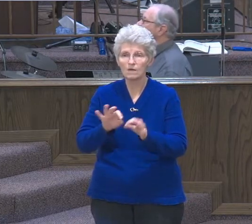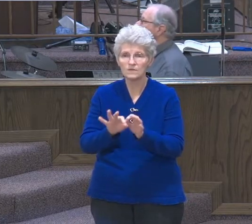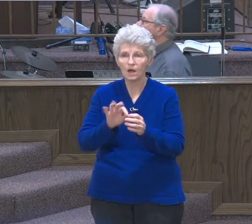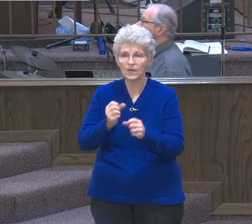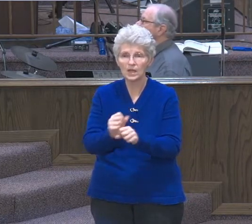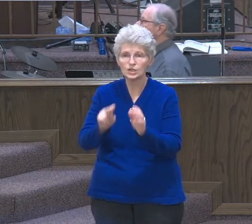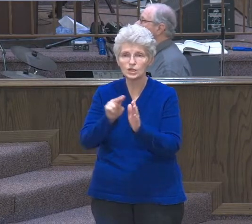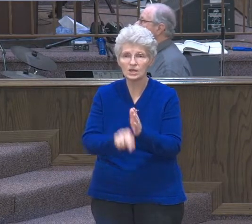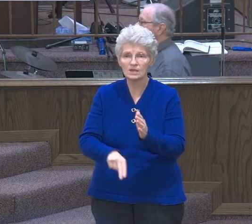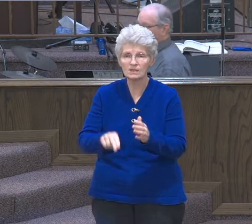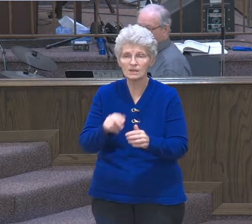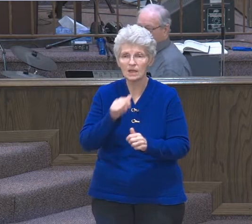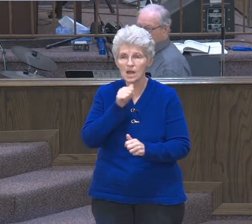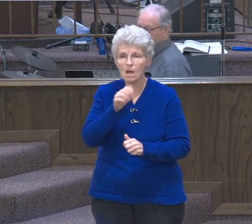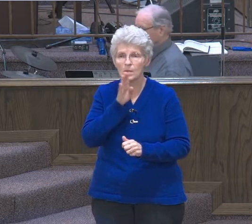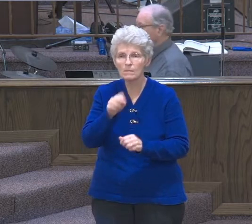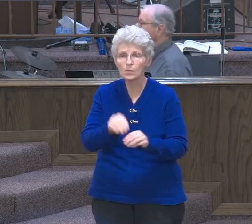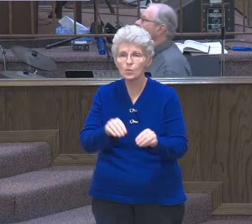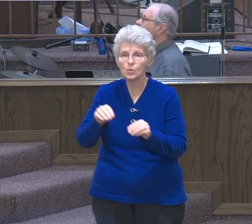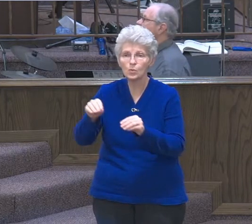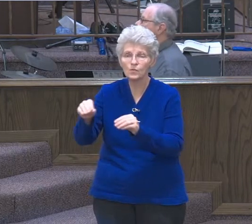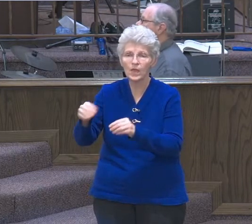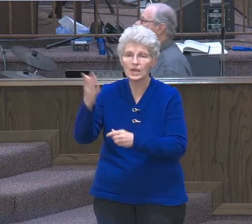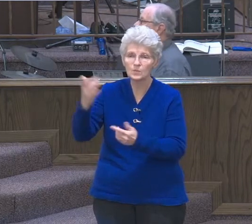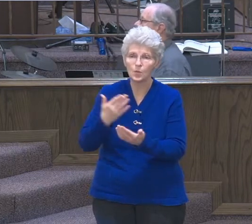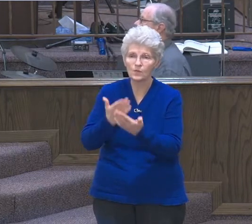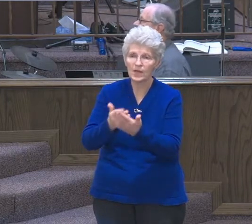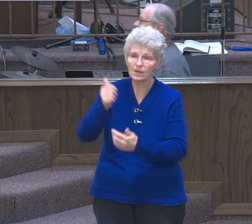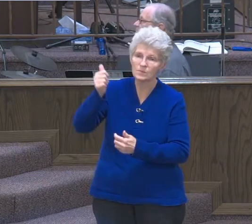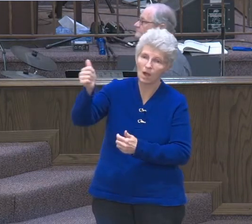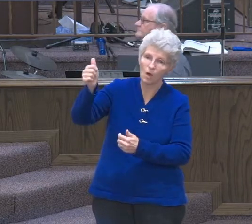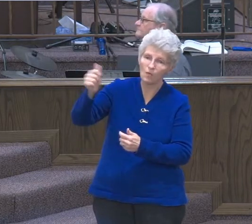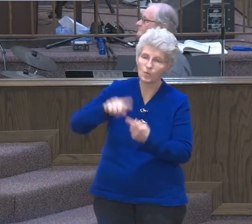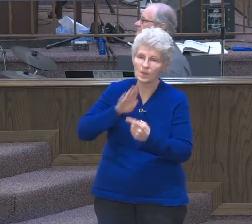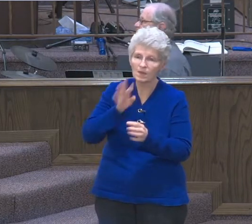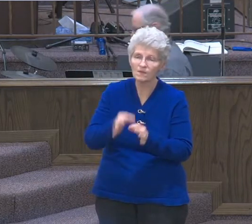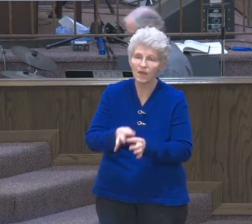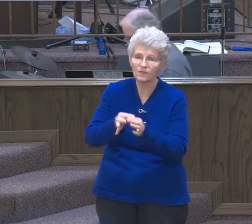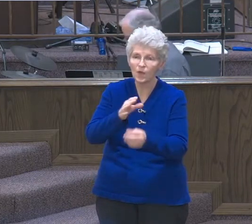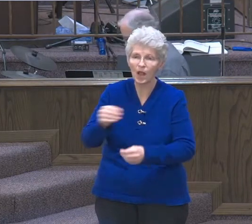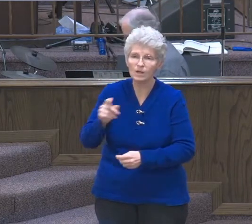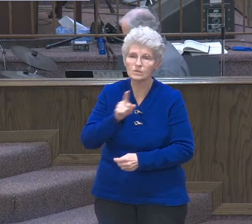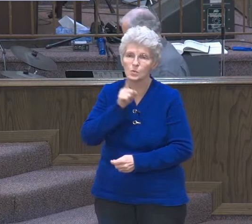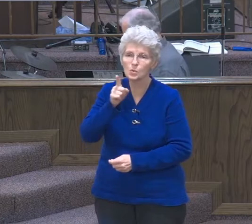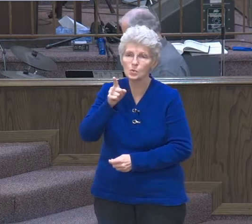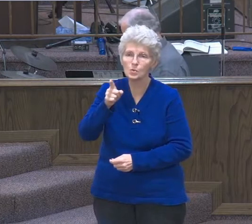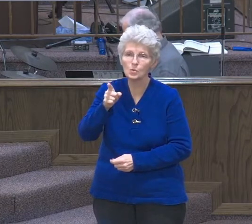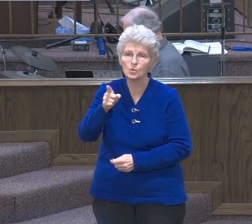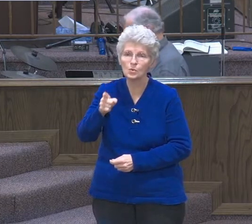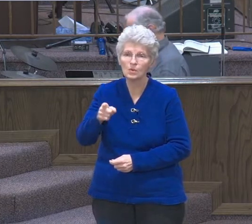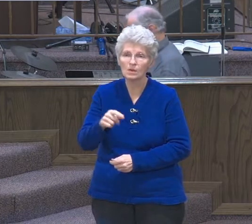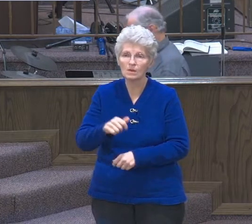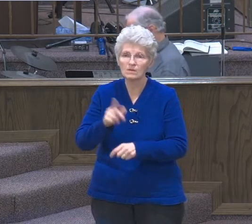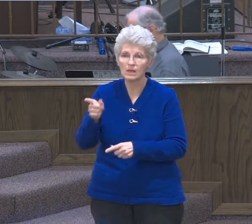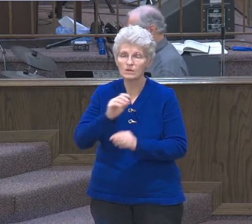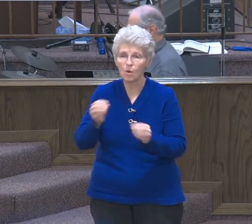of salvation that cannot be moved. He's proven himself to be faithful and true.